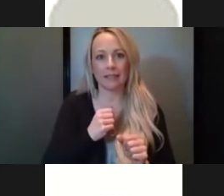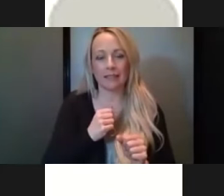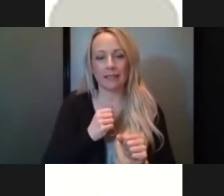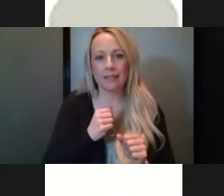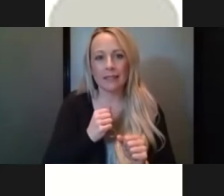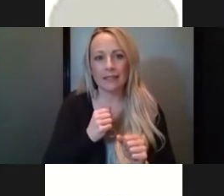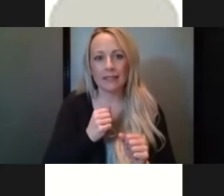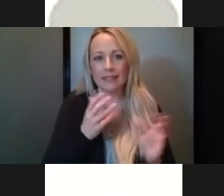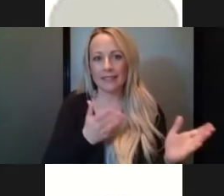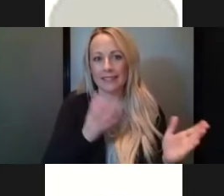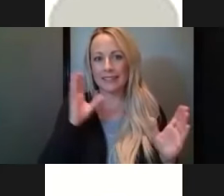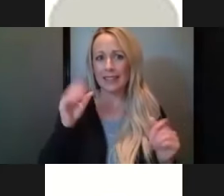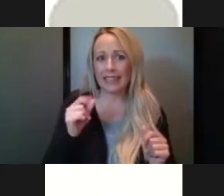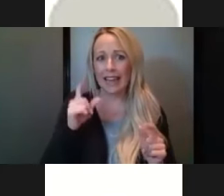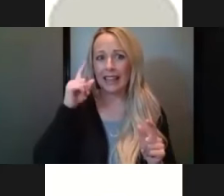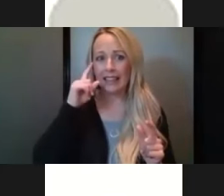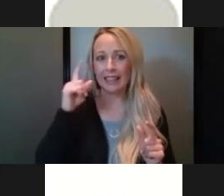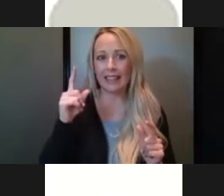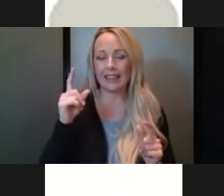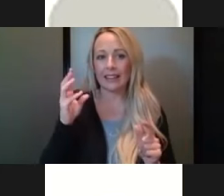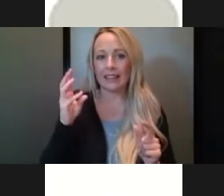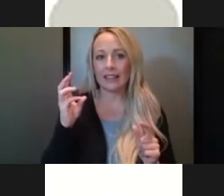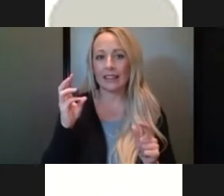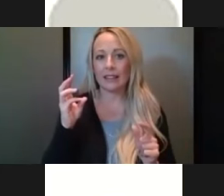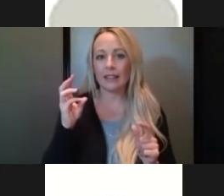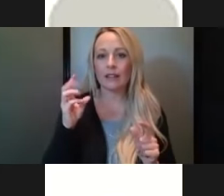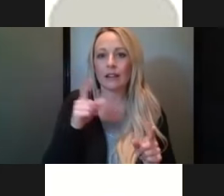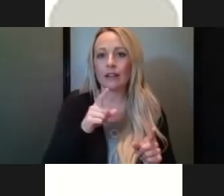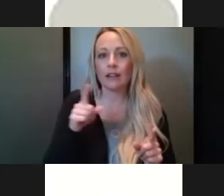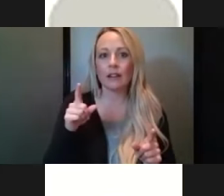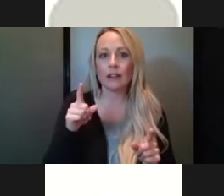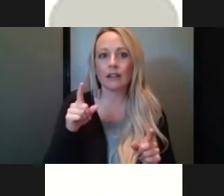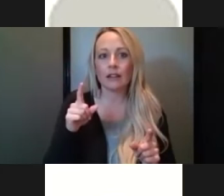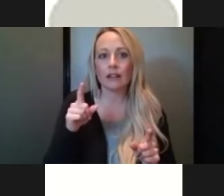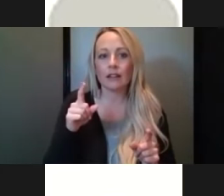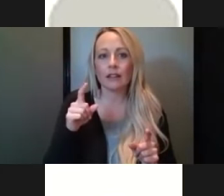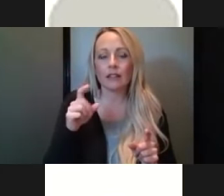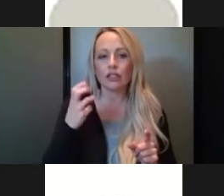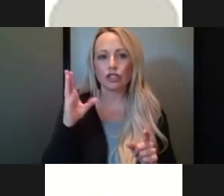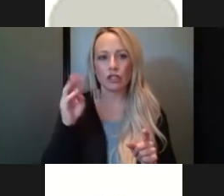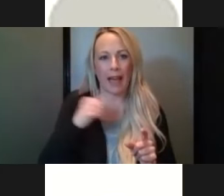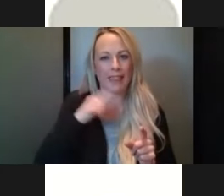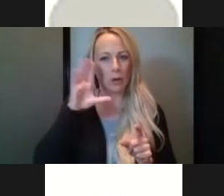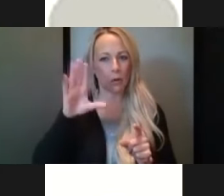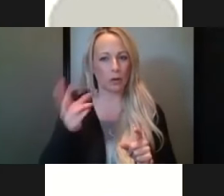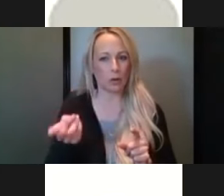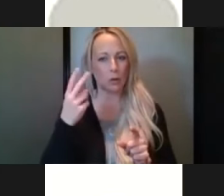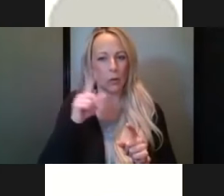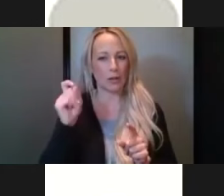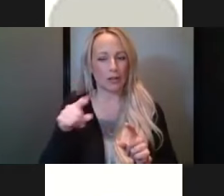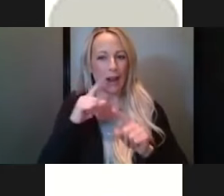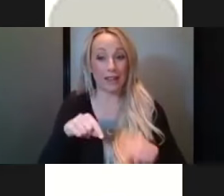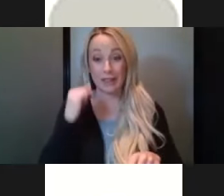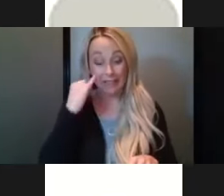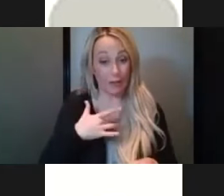stand. All right. So I think Kulpreet, Chima, if you're still on the call, it seems like your 2 questions were answered. If you feel like they were